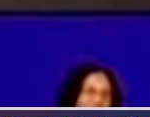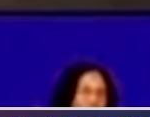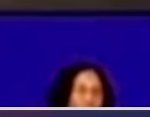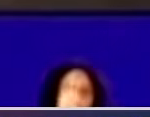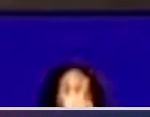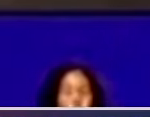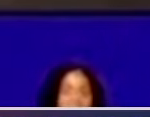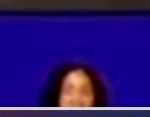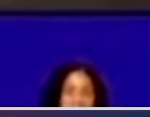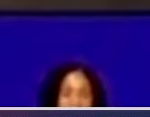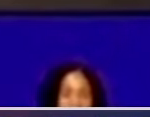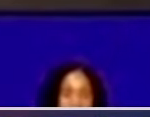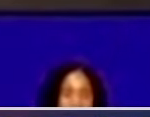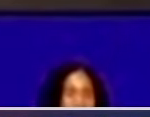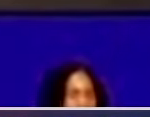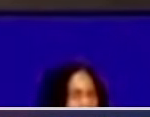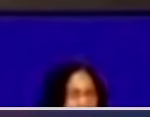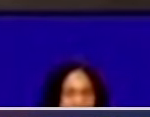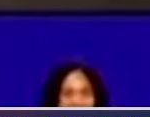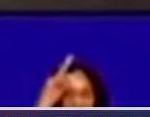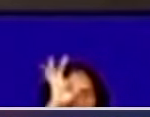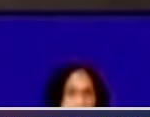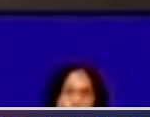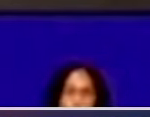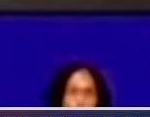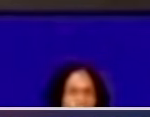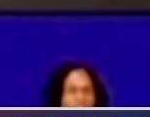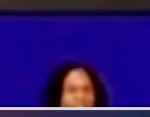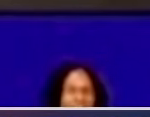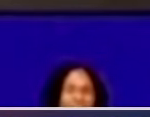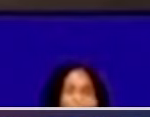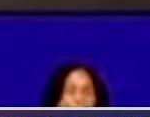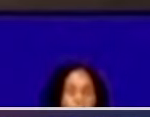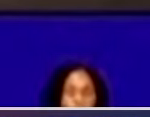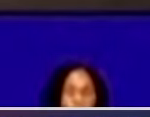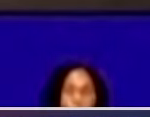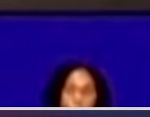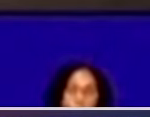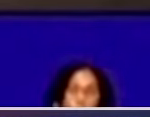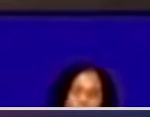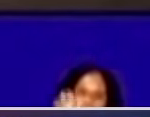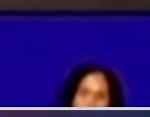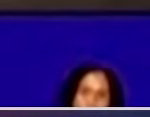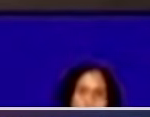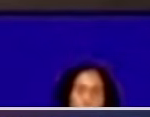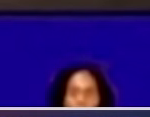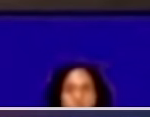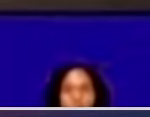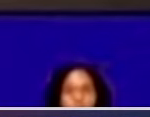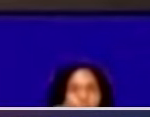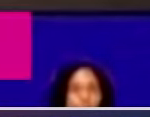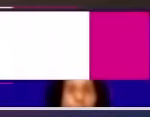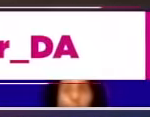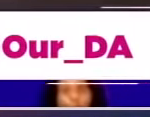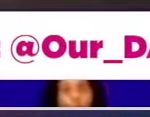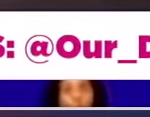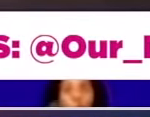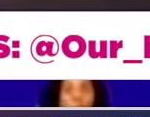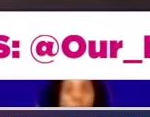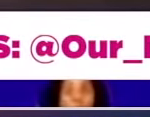all that it possibly could to discourage job creation in the private sector through terrible,